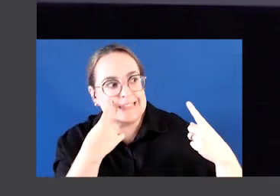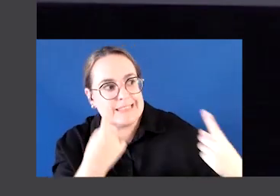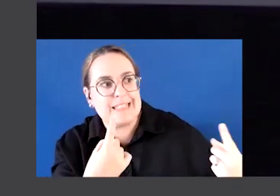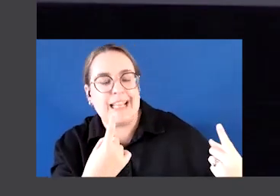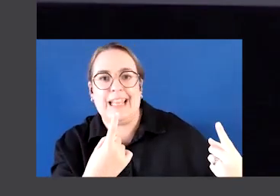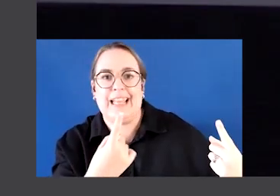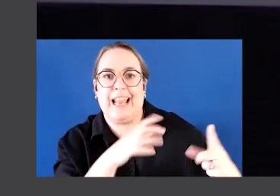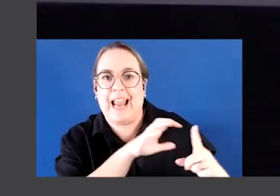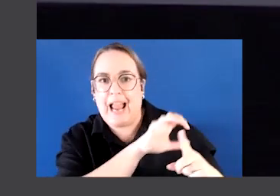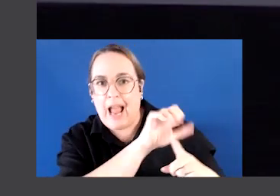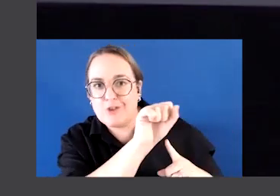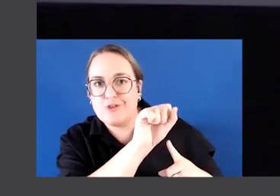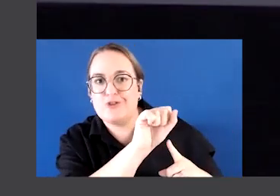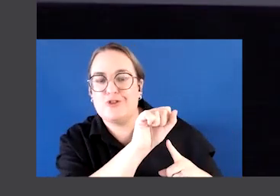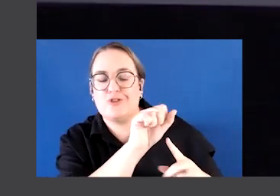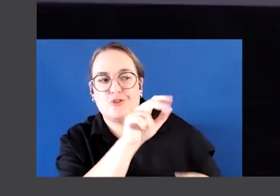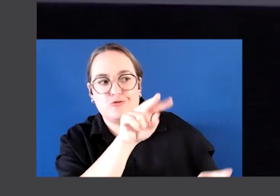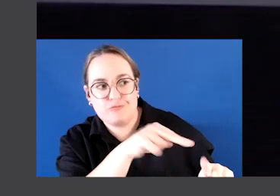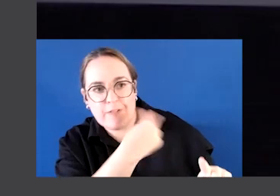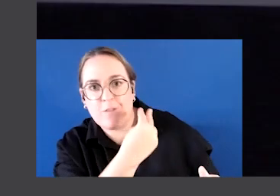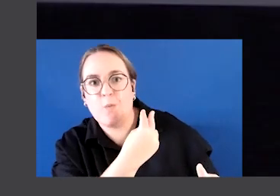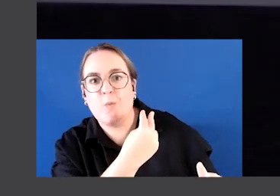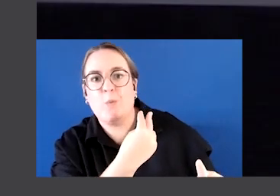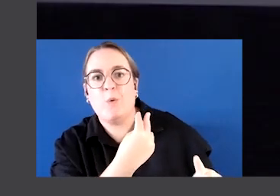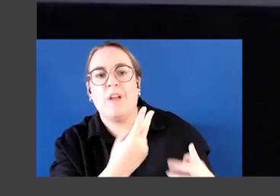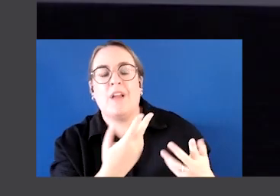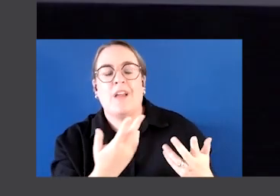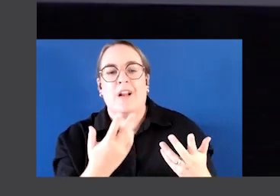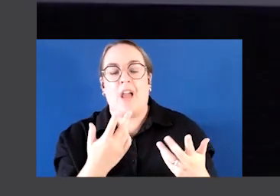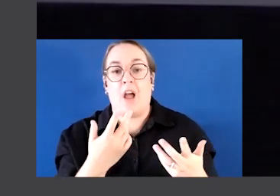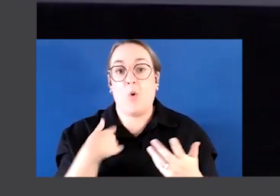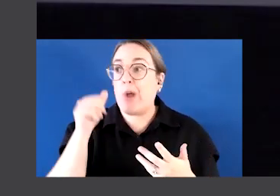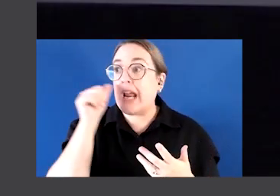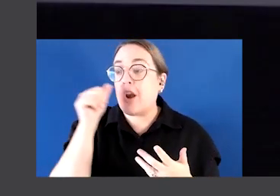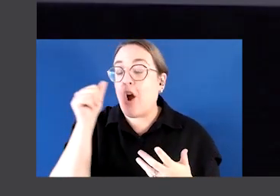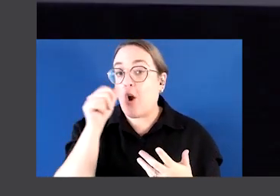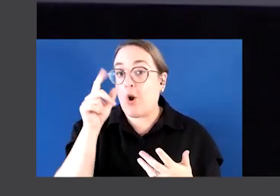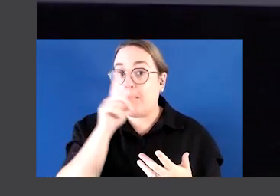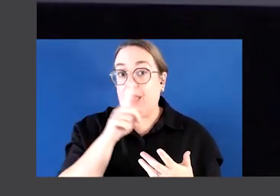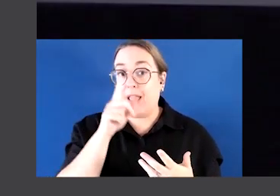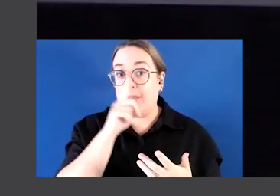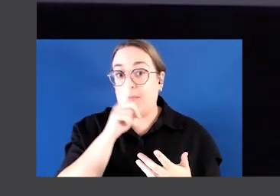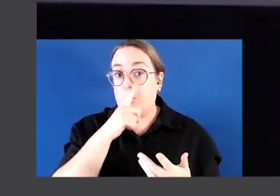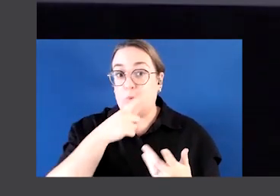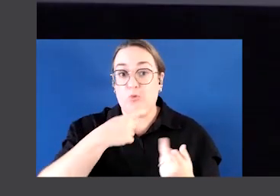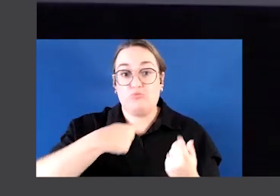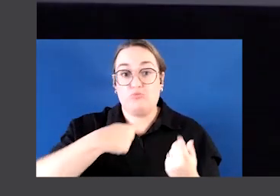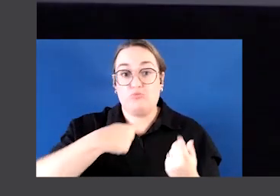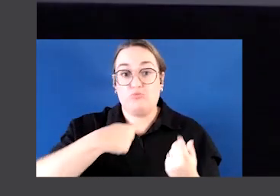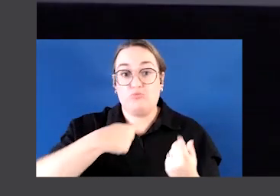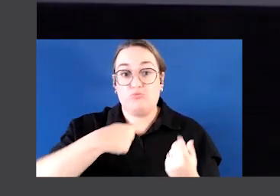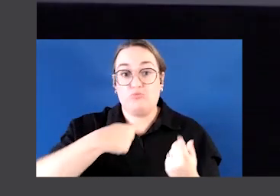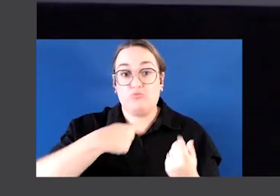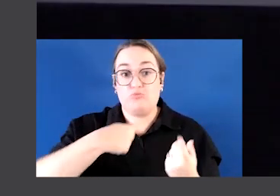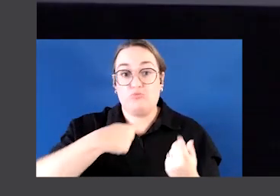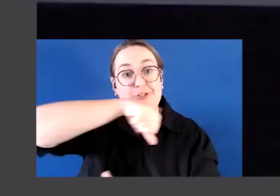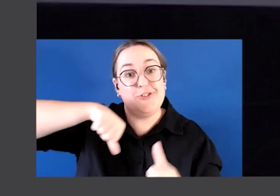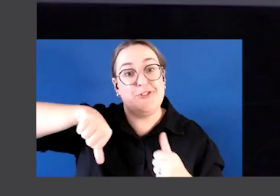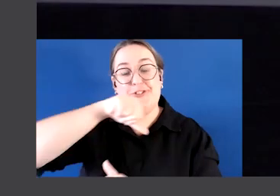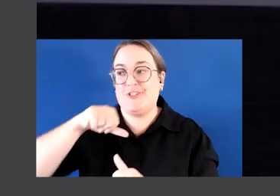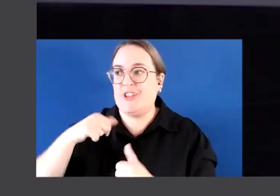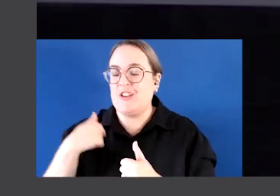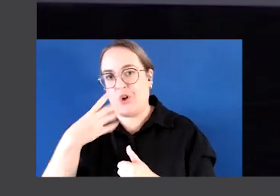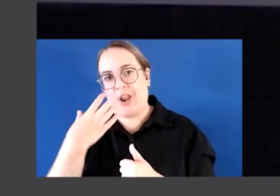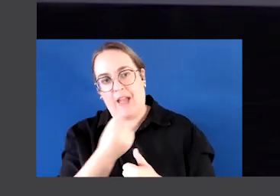primordial. You have a fluid workforce. It's changing all the time. People are changing sectors. With your old timers, you